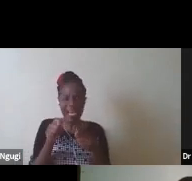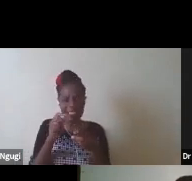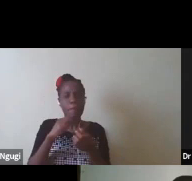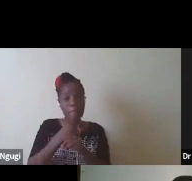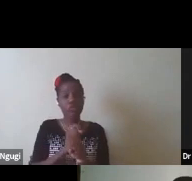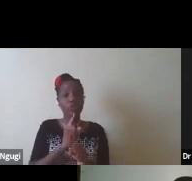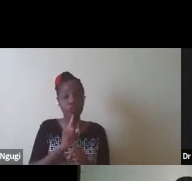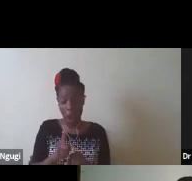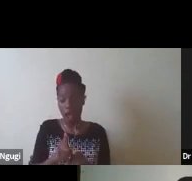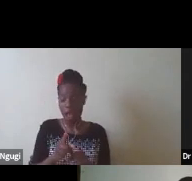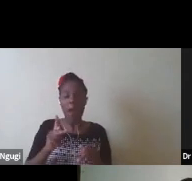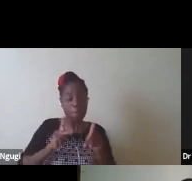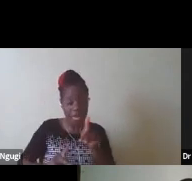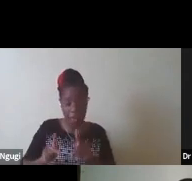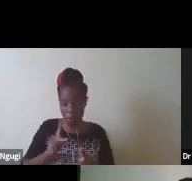participants